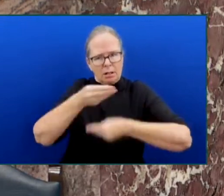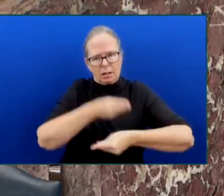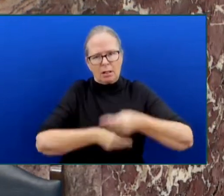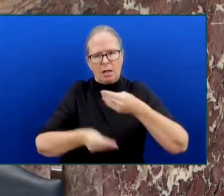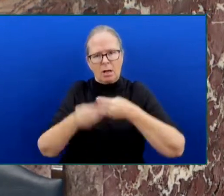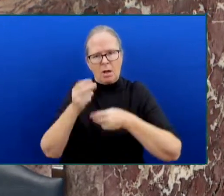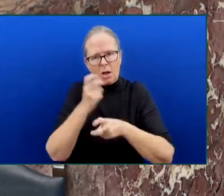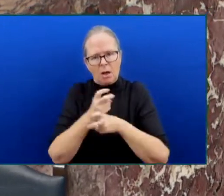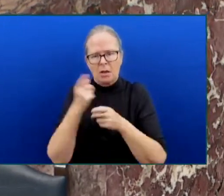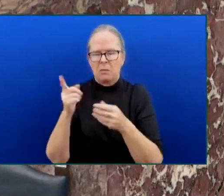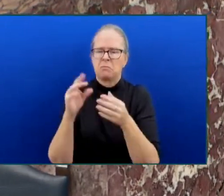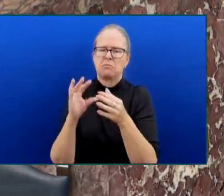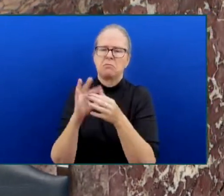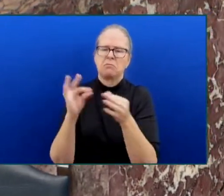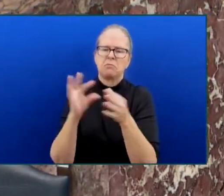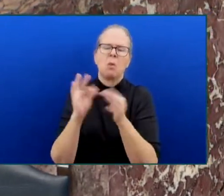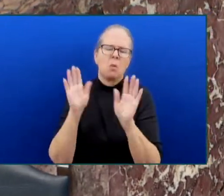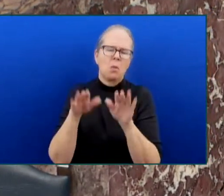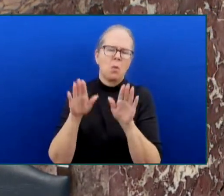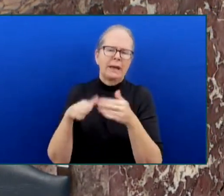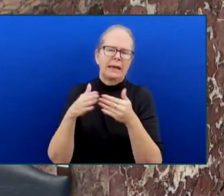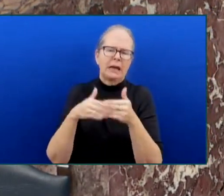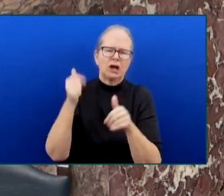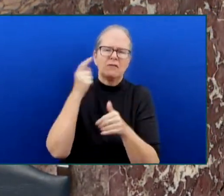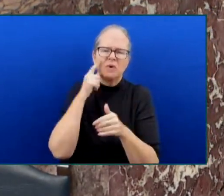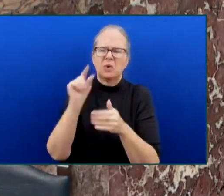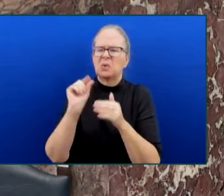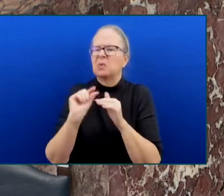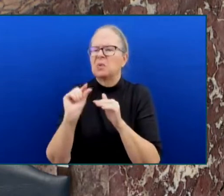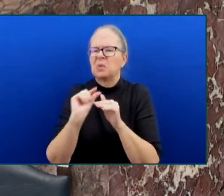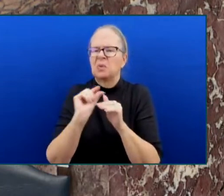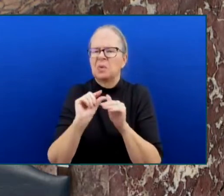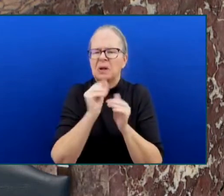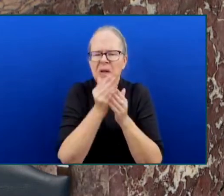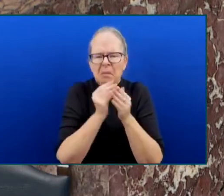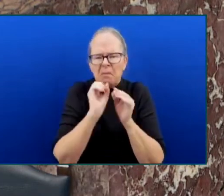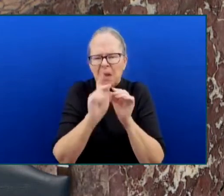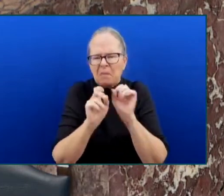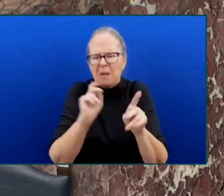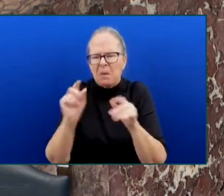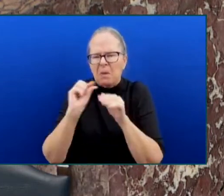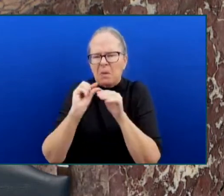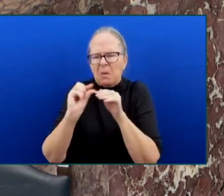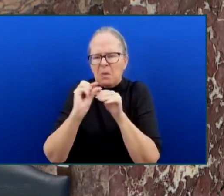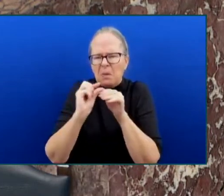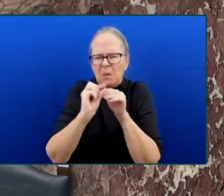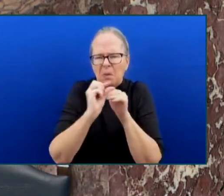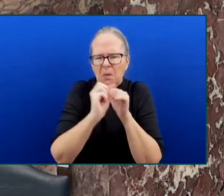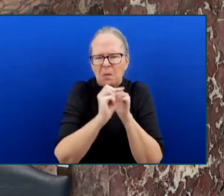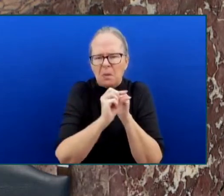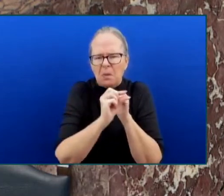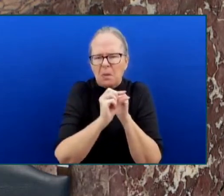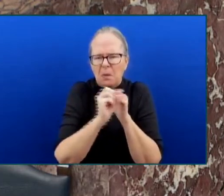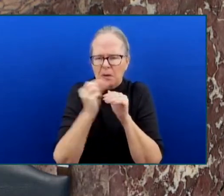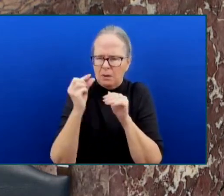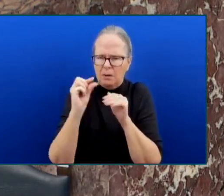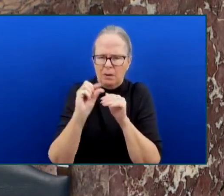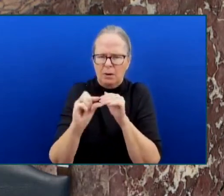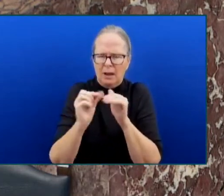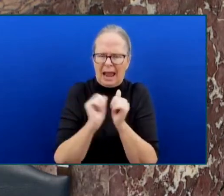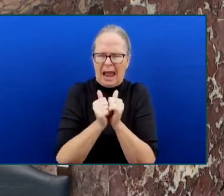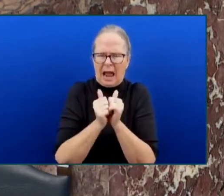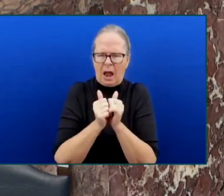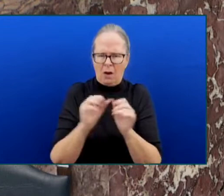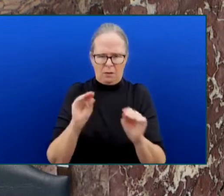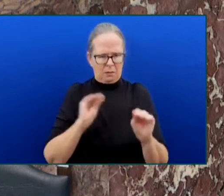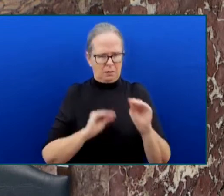bit. But let's talk about making life easier in terms of the